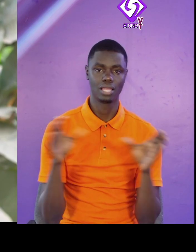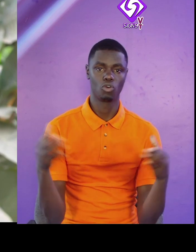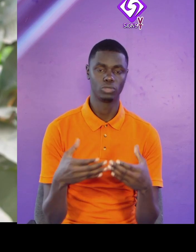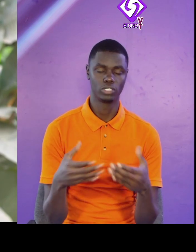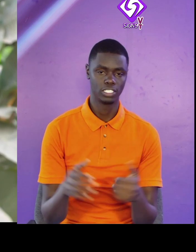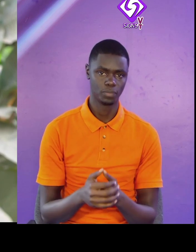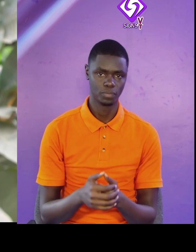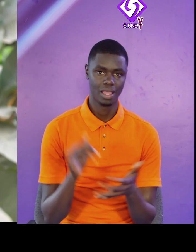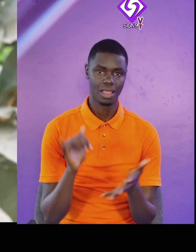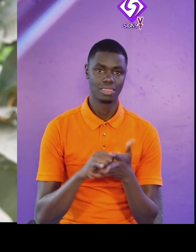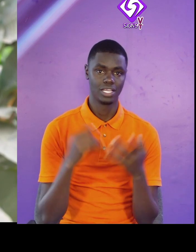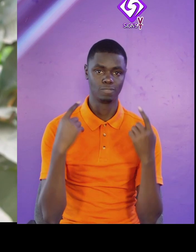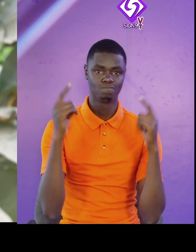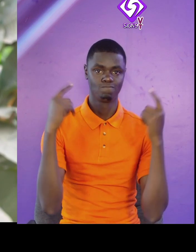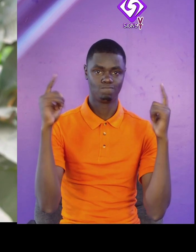that is thriving.